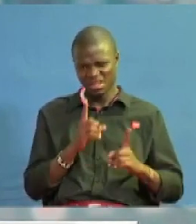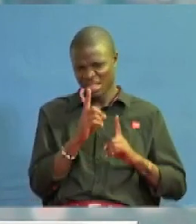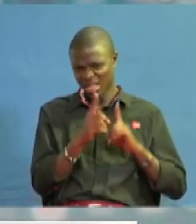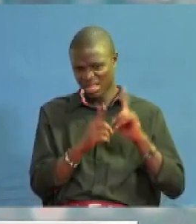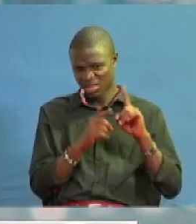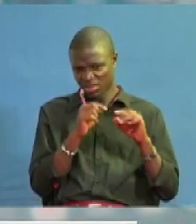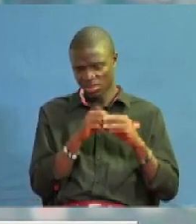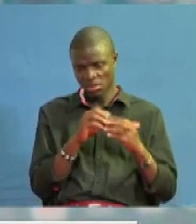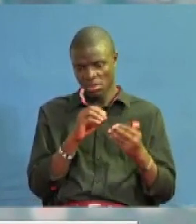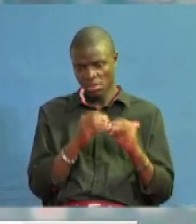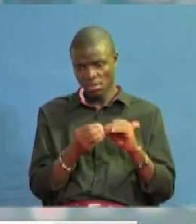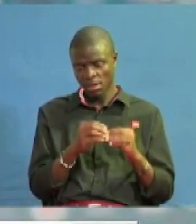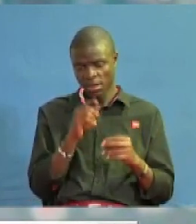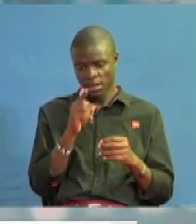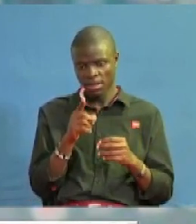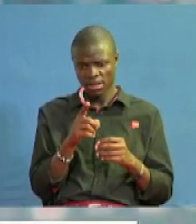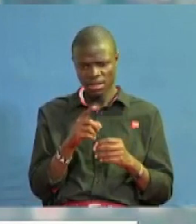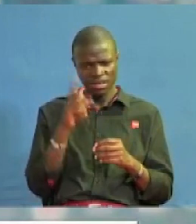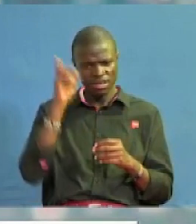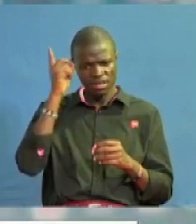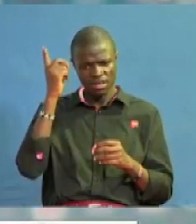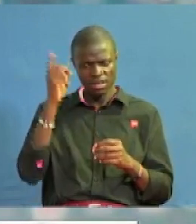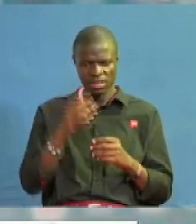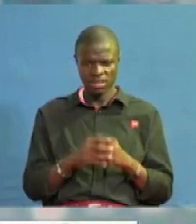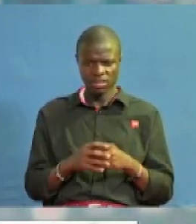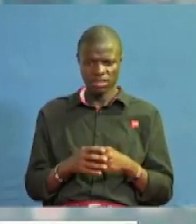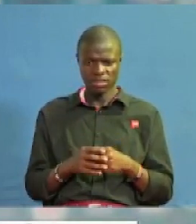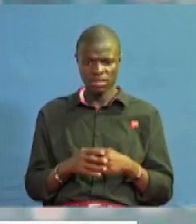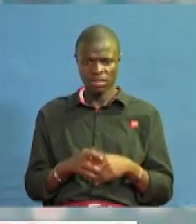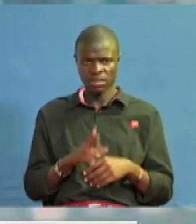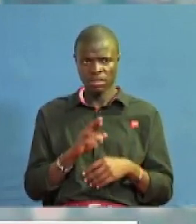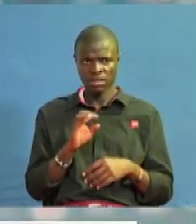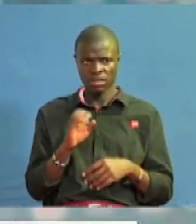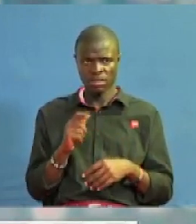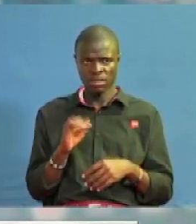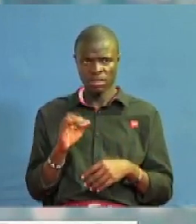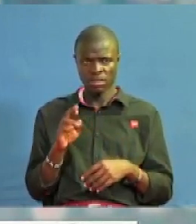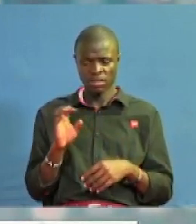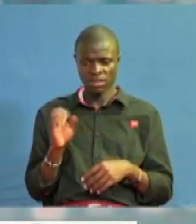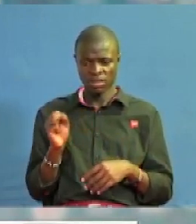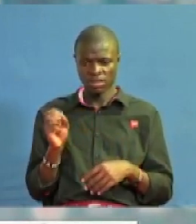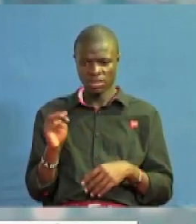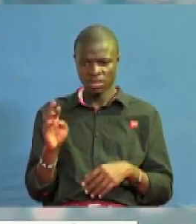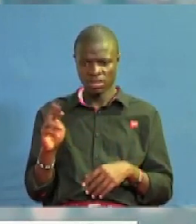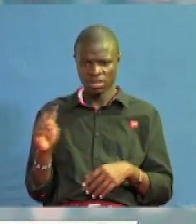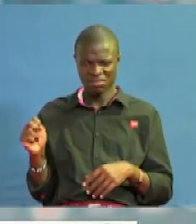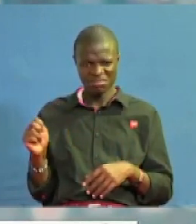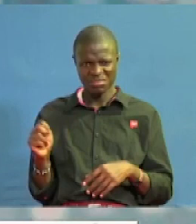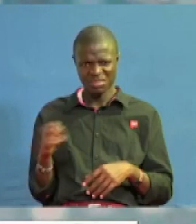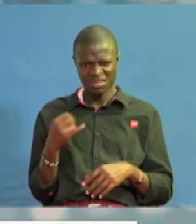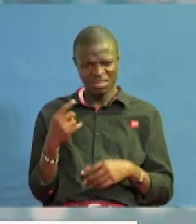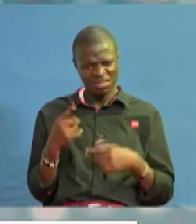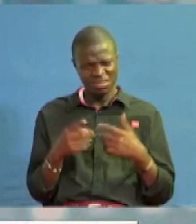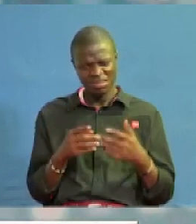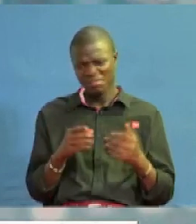making that decision. For instance, there could be people who are looking at retirement. Okay. So when you're looking at retirement, one of the biggest